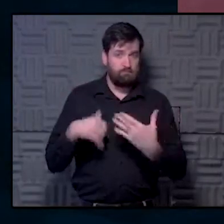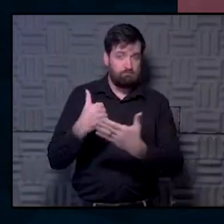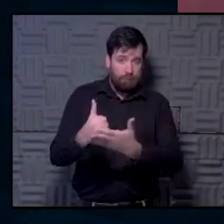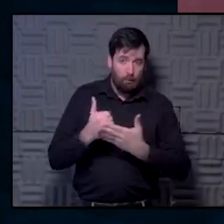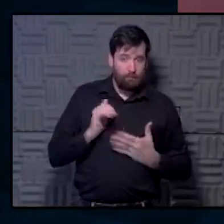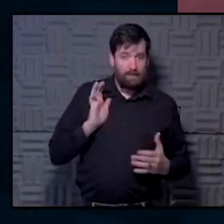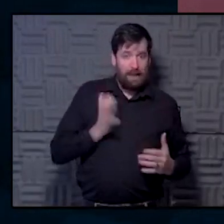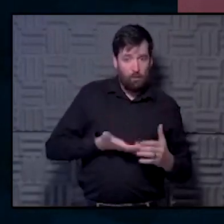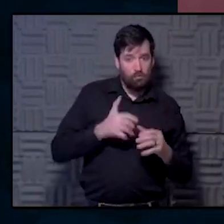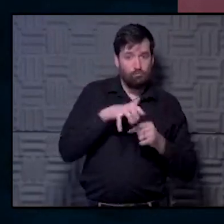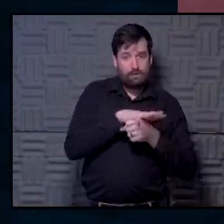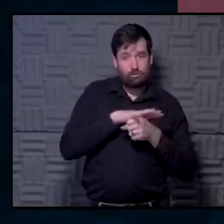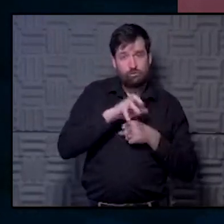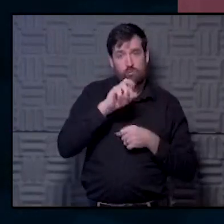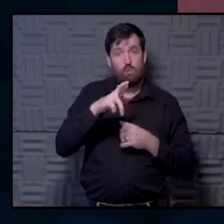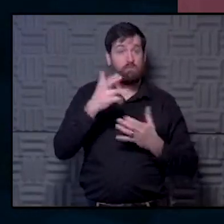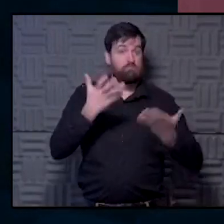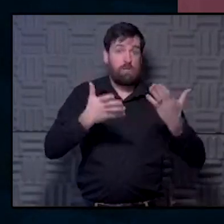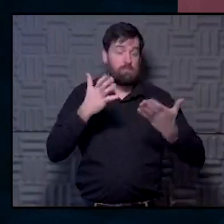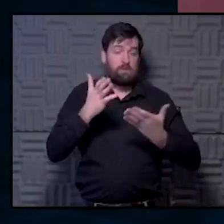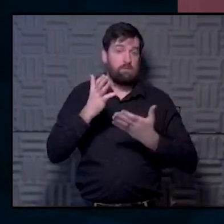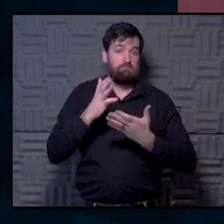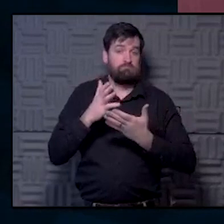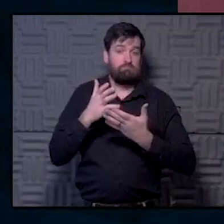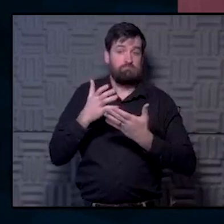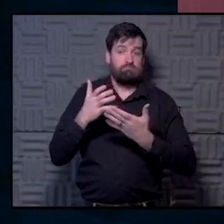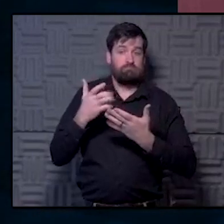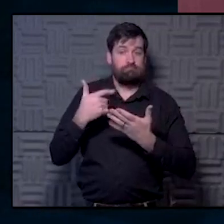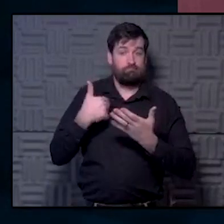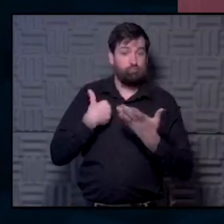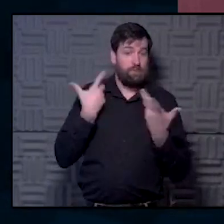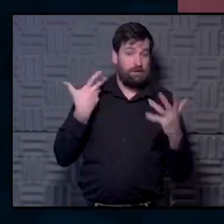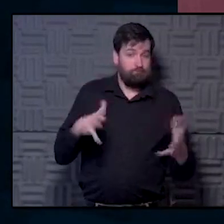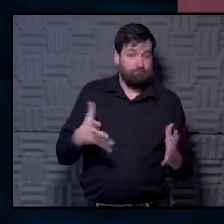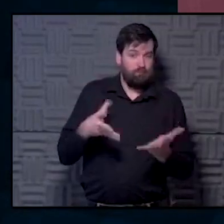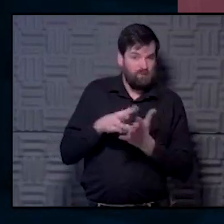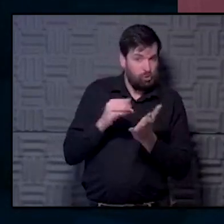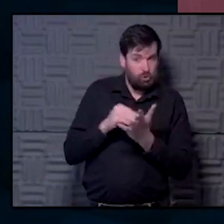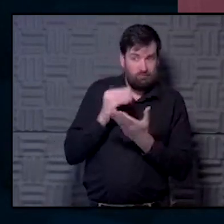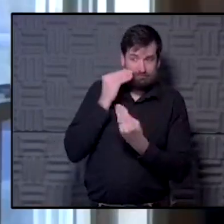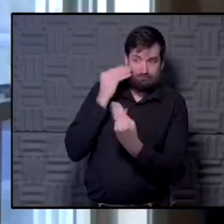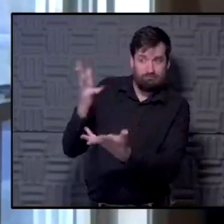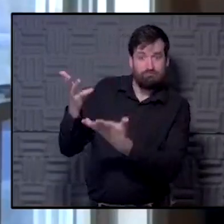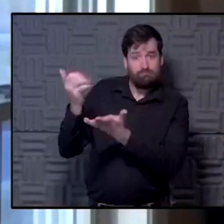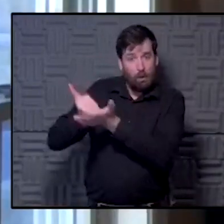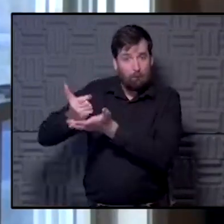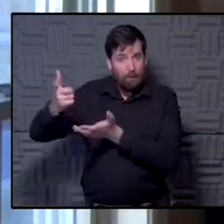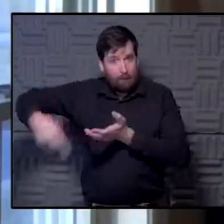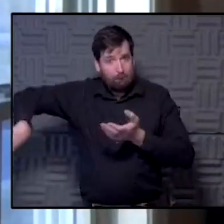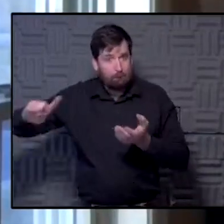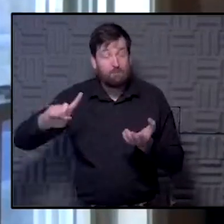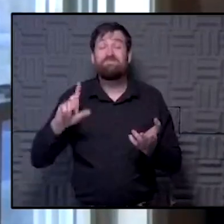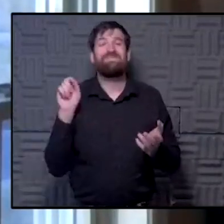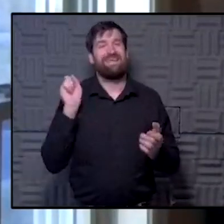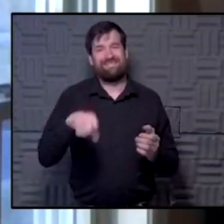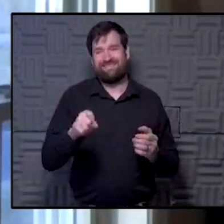either our region or maybe some learnings that we have had that have helped other regions?